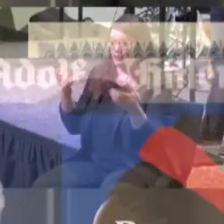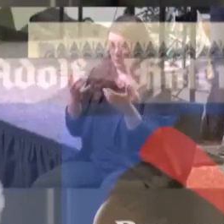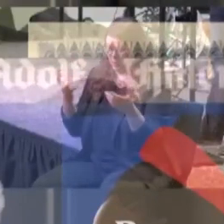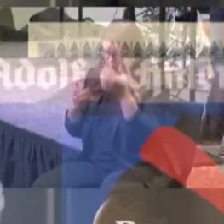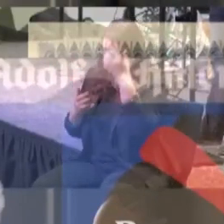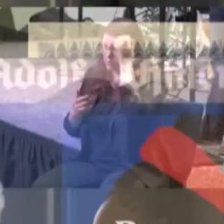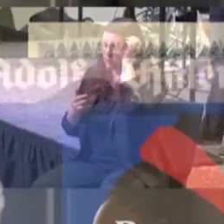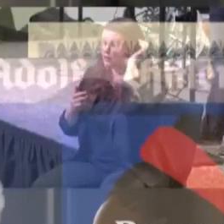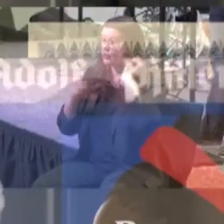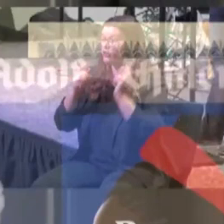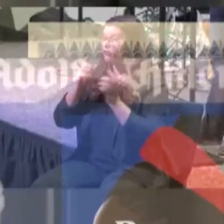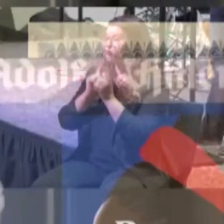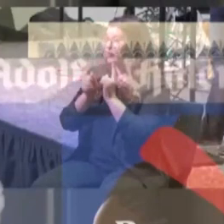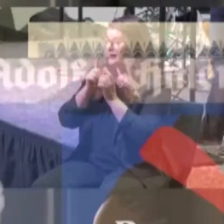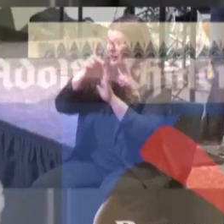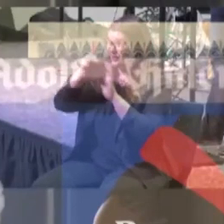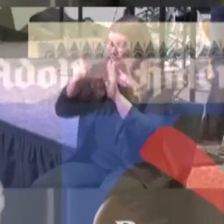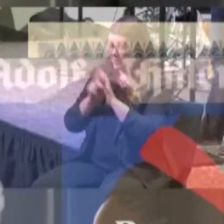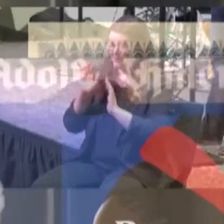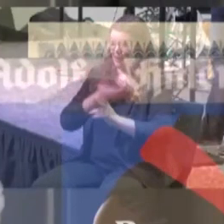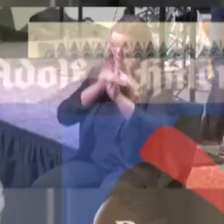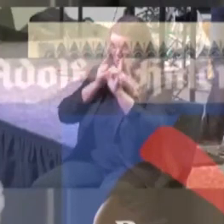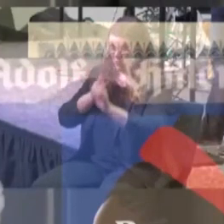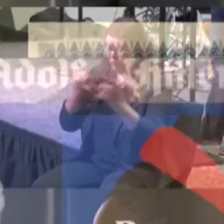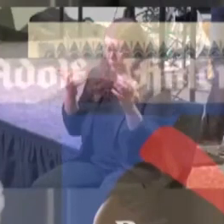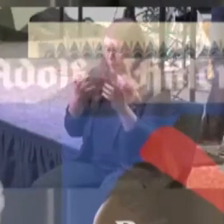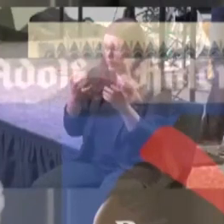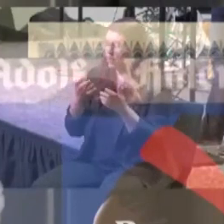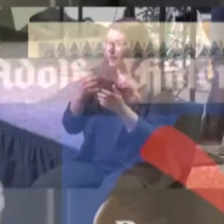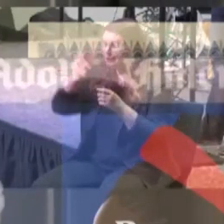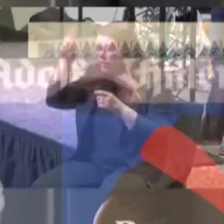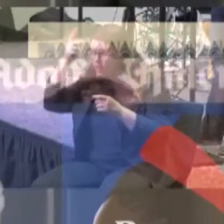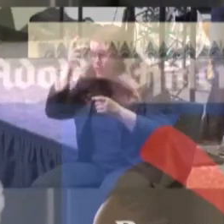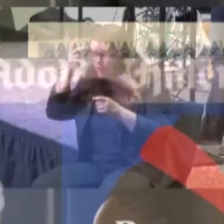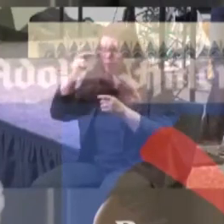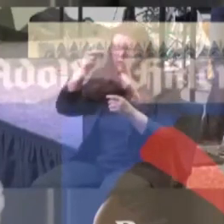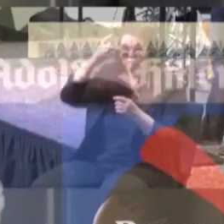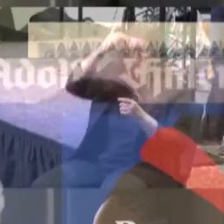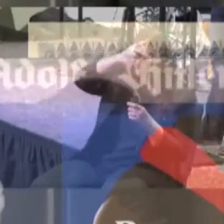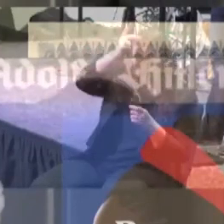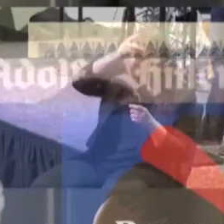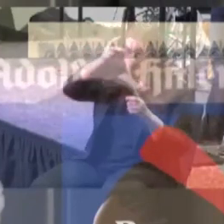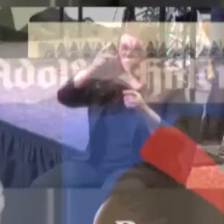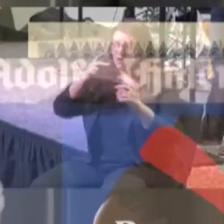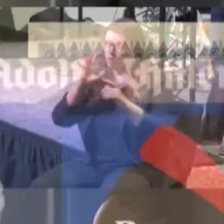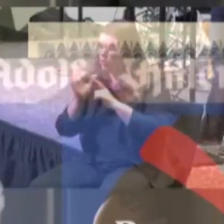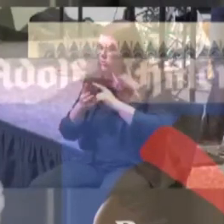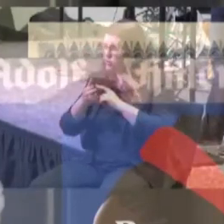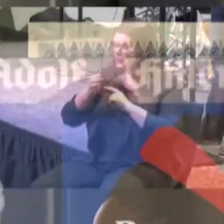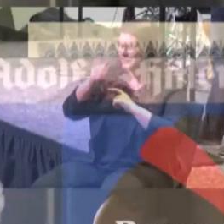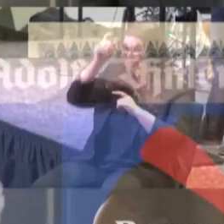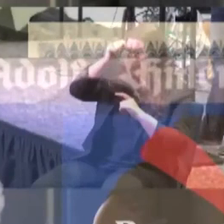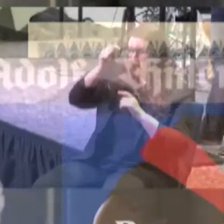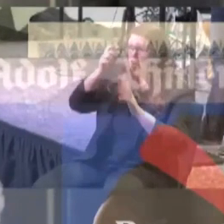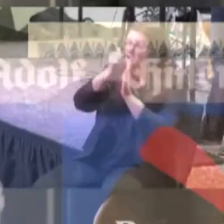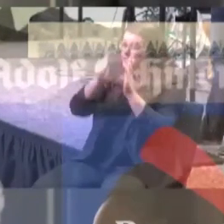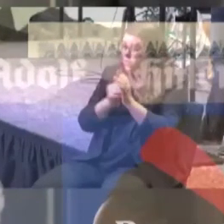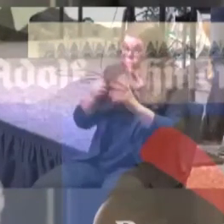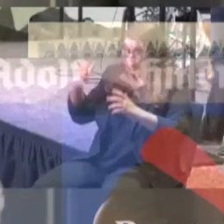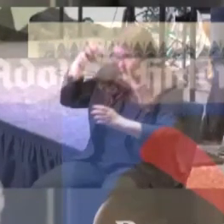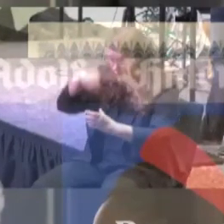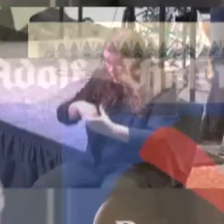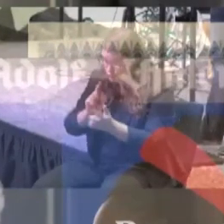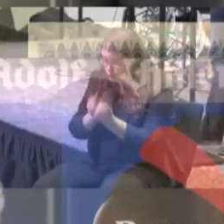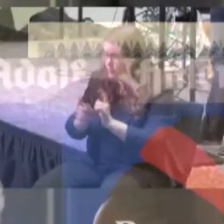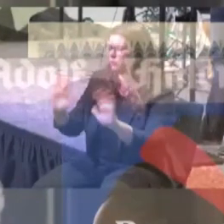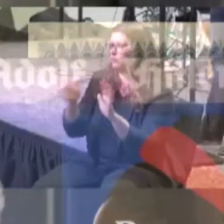endeavor, insofar as possible, to ensure that no political, ideological, social, cultural, or theological agenda is allowed to distort